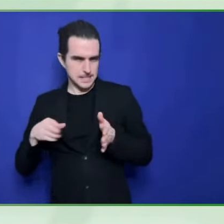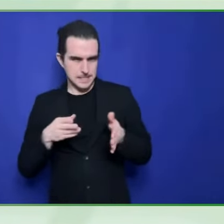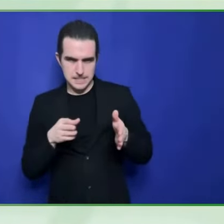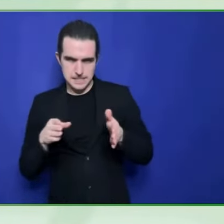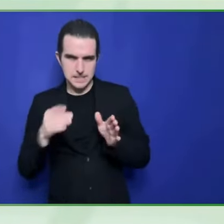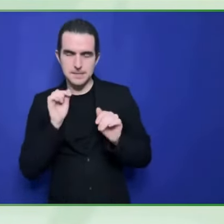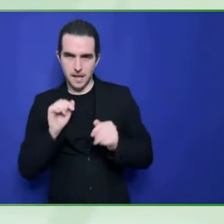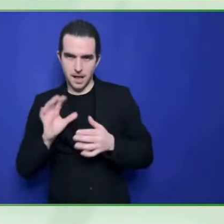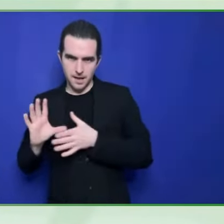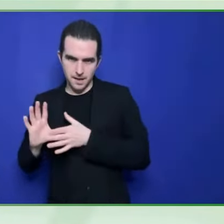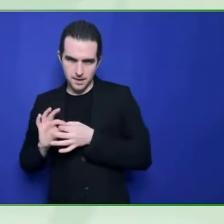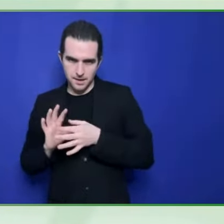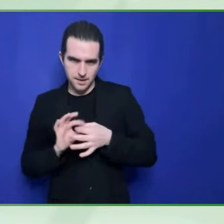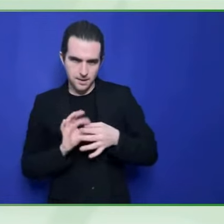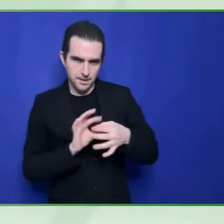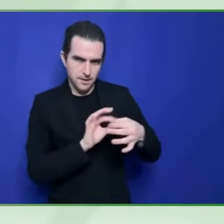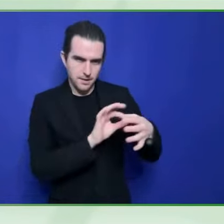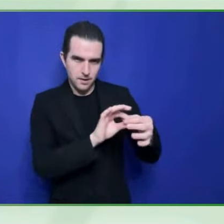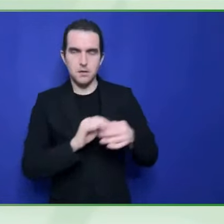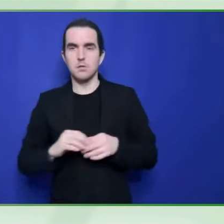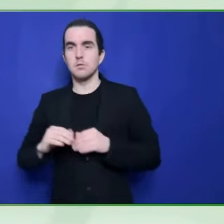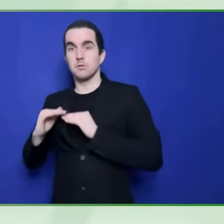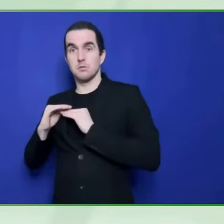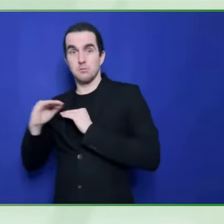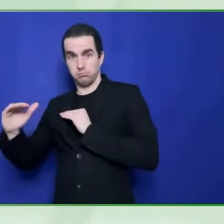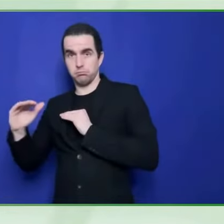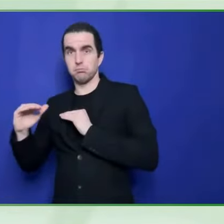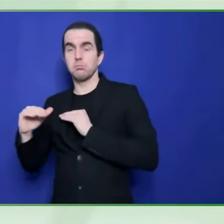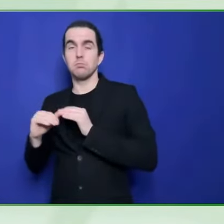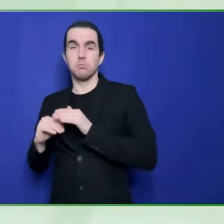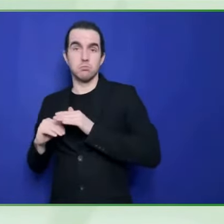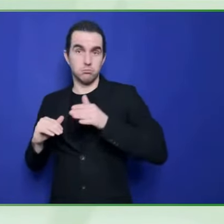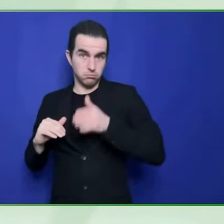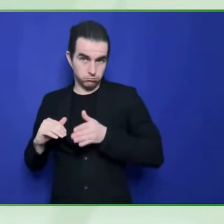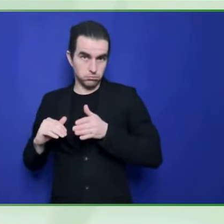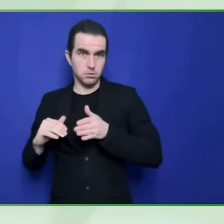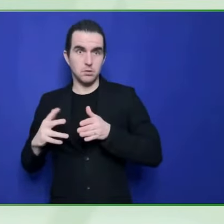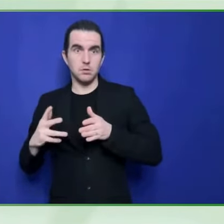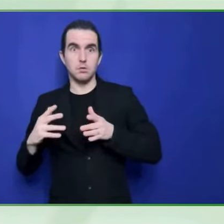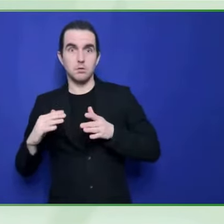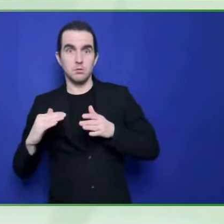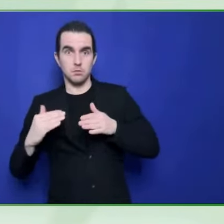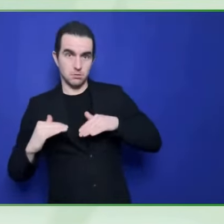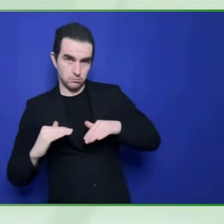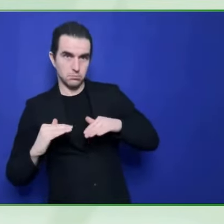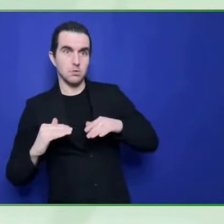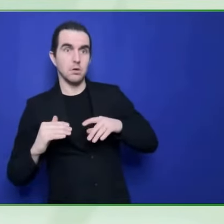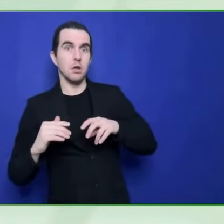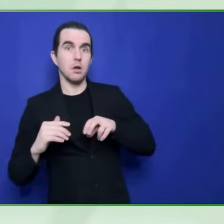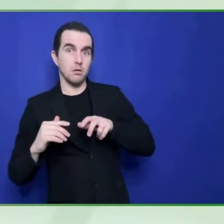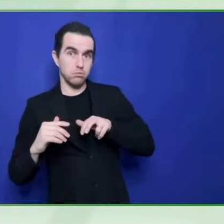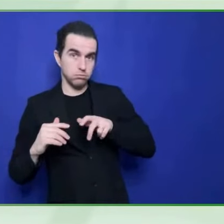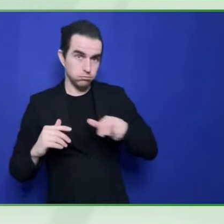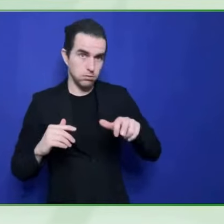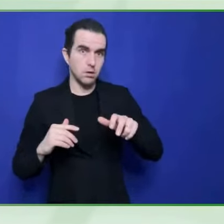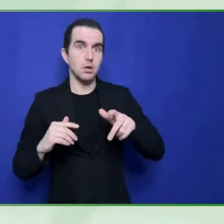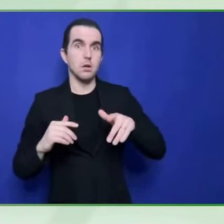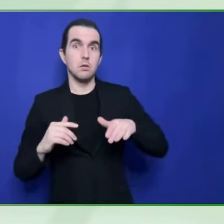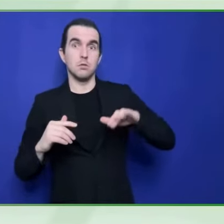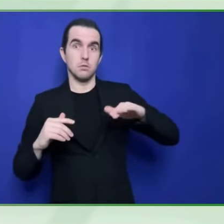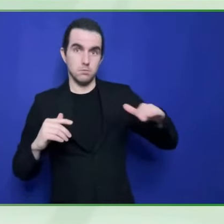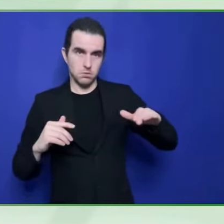the transportation layer, the pedestrian network. And having that network requires all